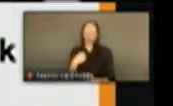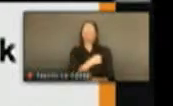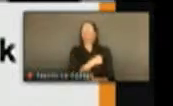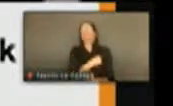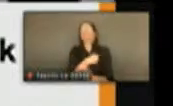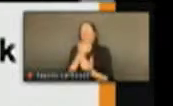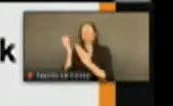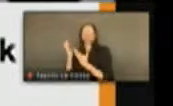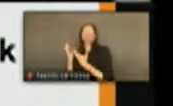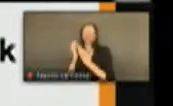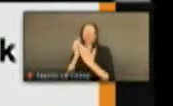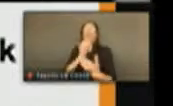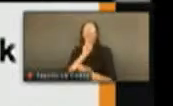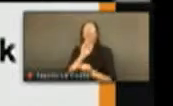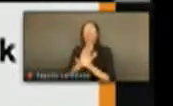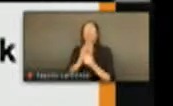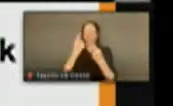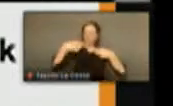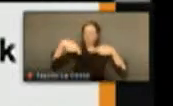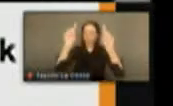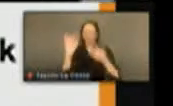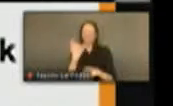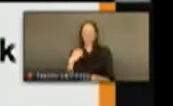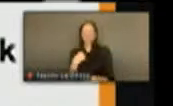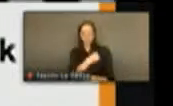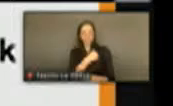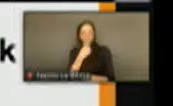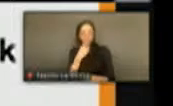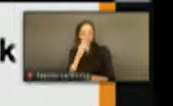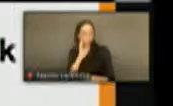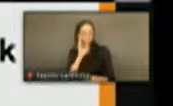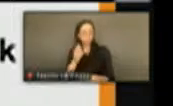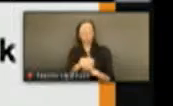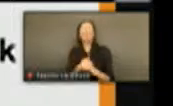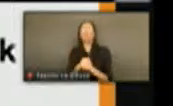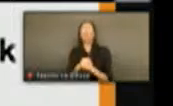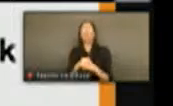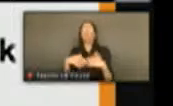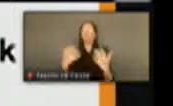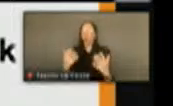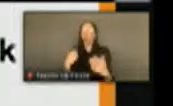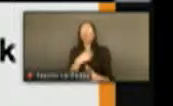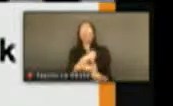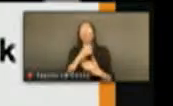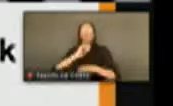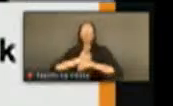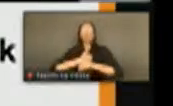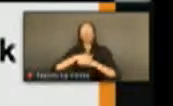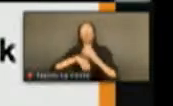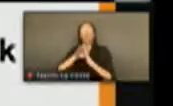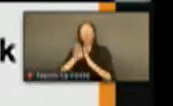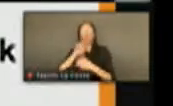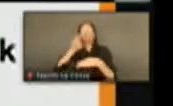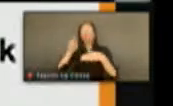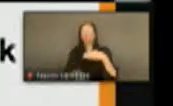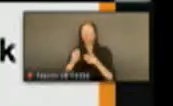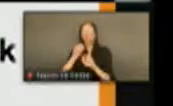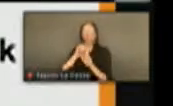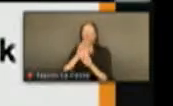a results-oriented government framework. The framework has three major components to